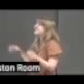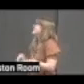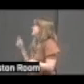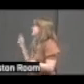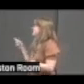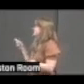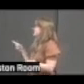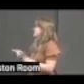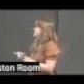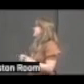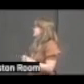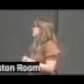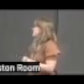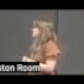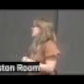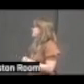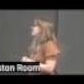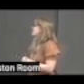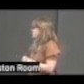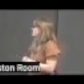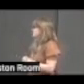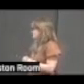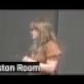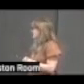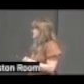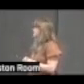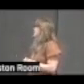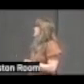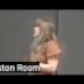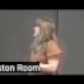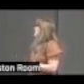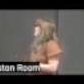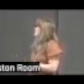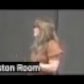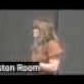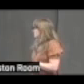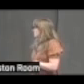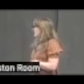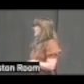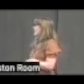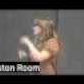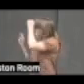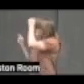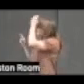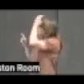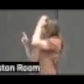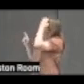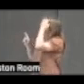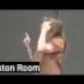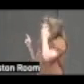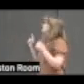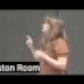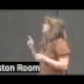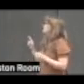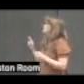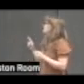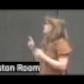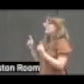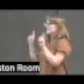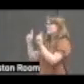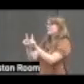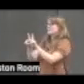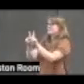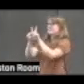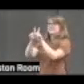who? This was worse. We were doing worse than chance. And pandas are notoriously difficult to breed because